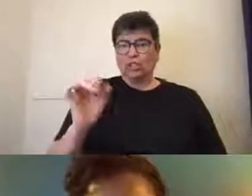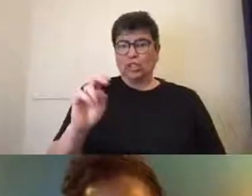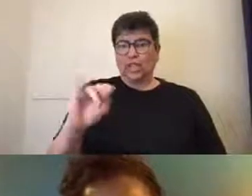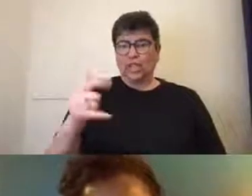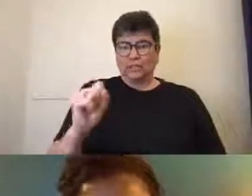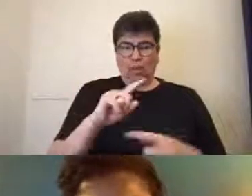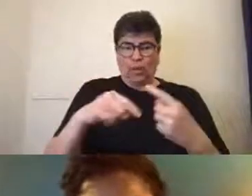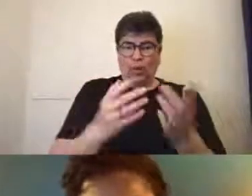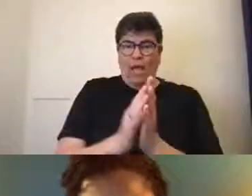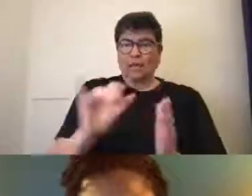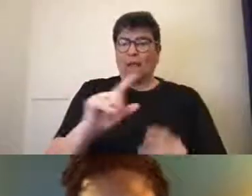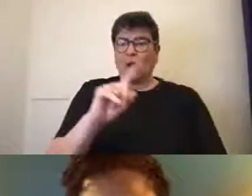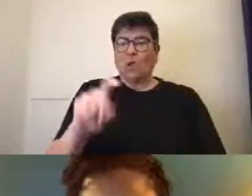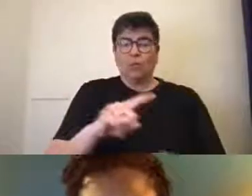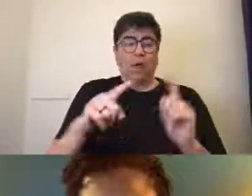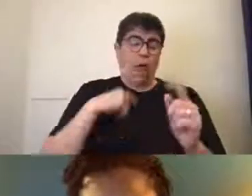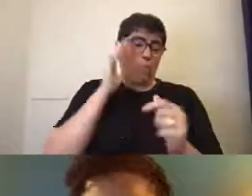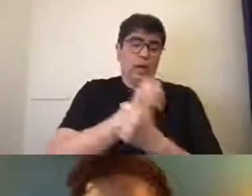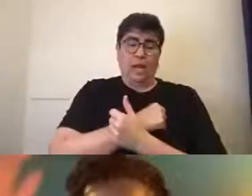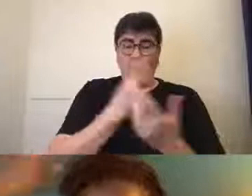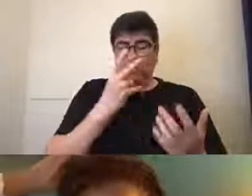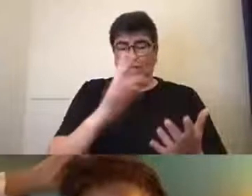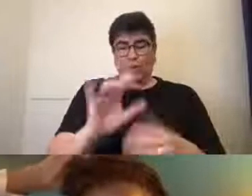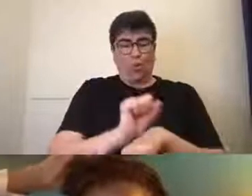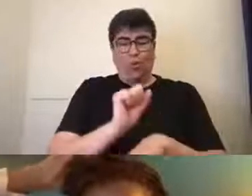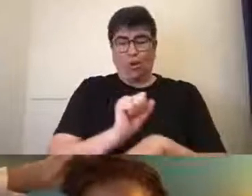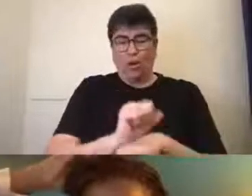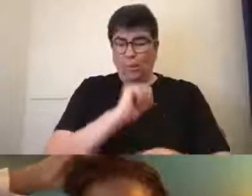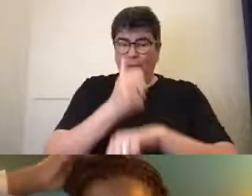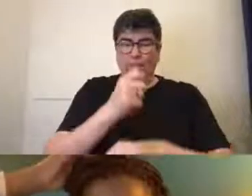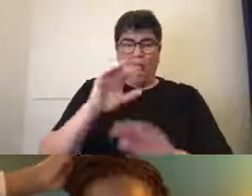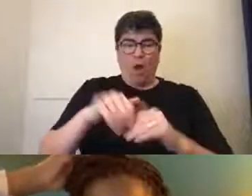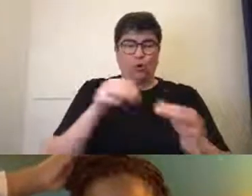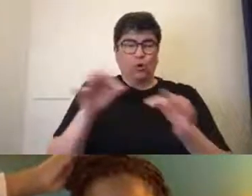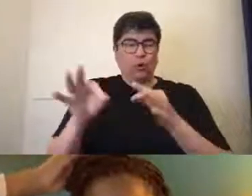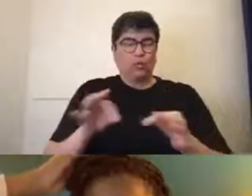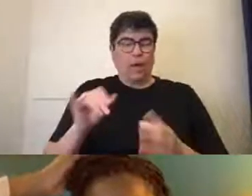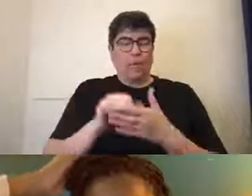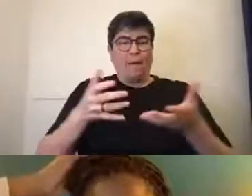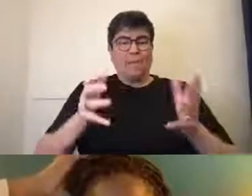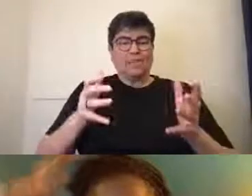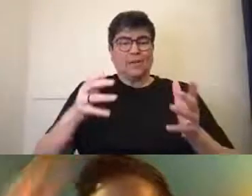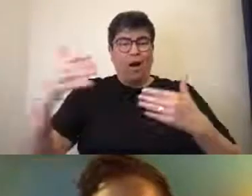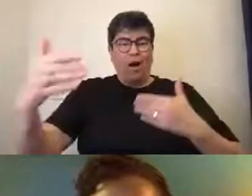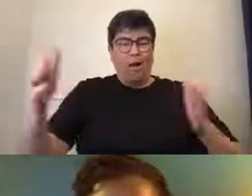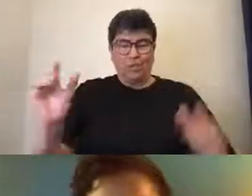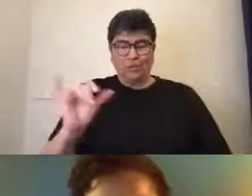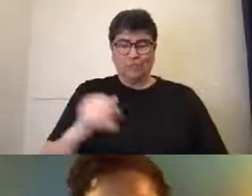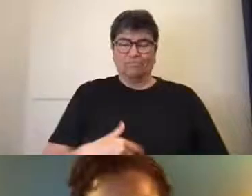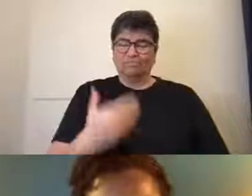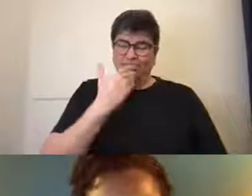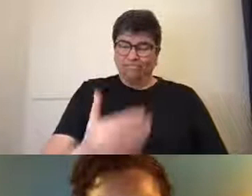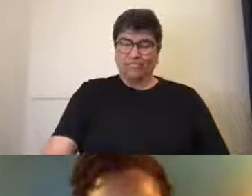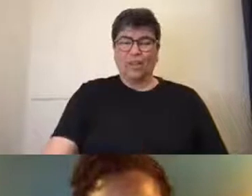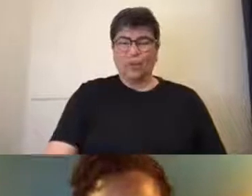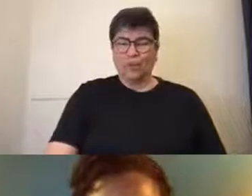that question. But I would love to also see your work, fam, just based on how you describe that basketball court too. So yeah, thank